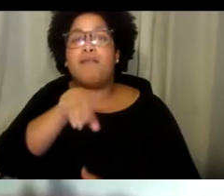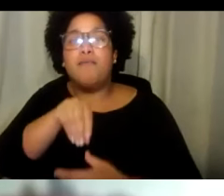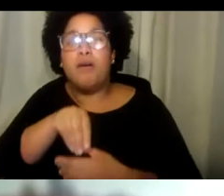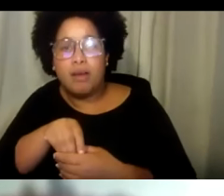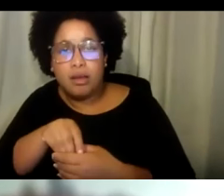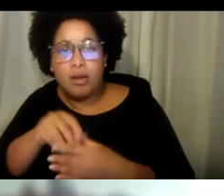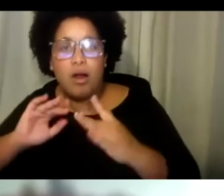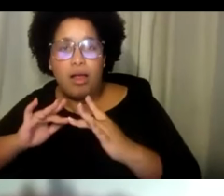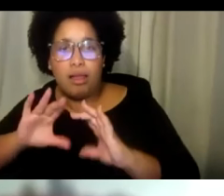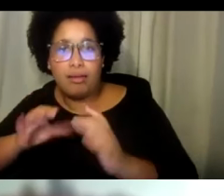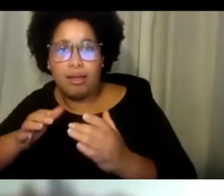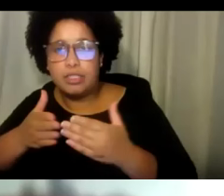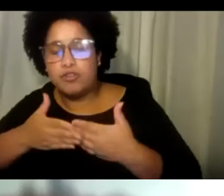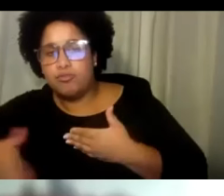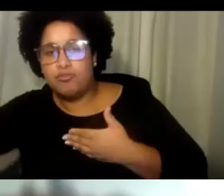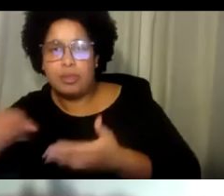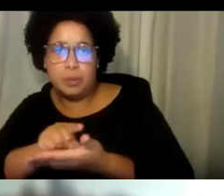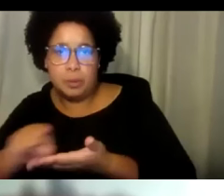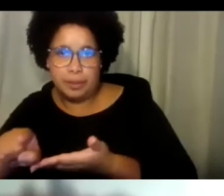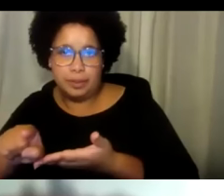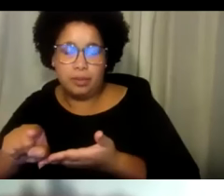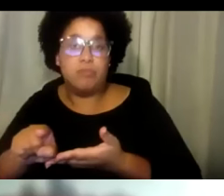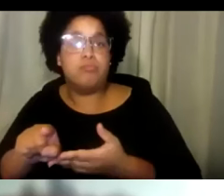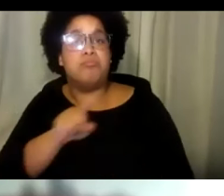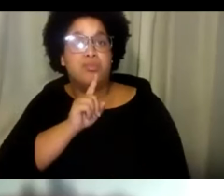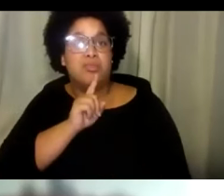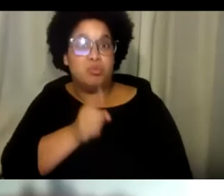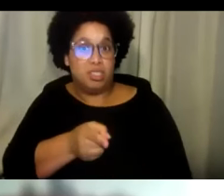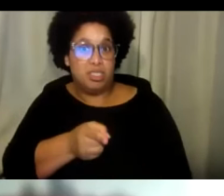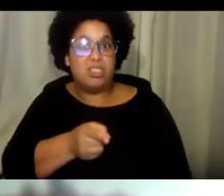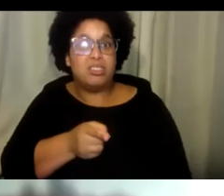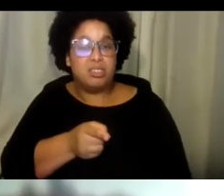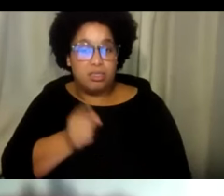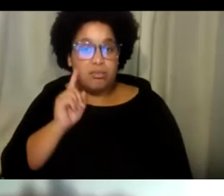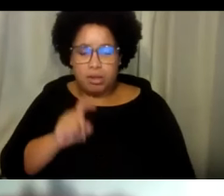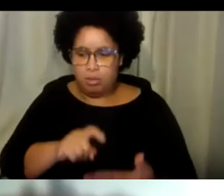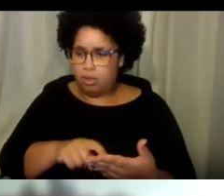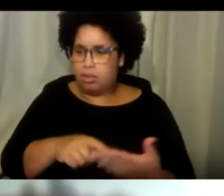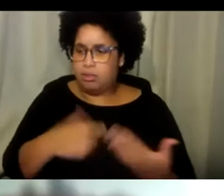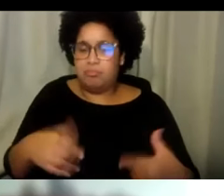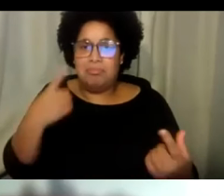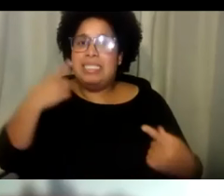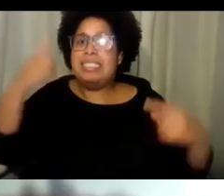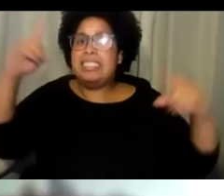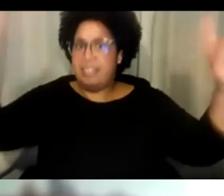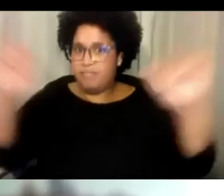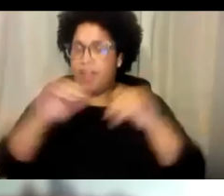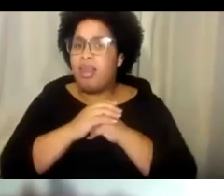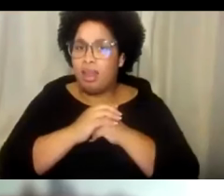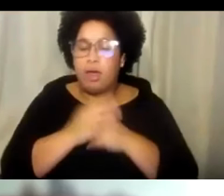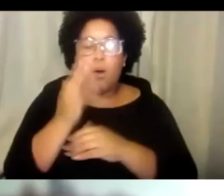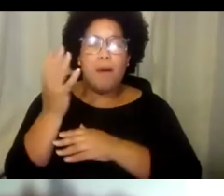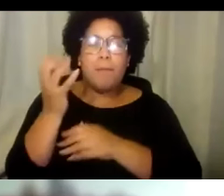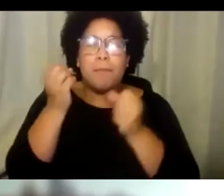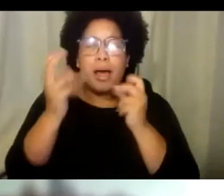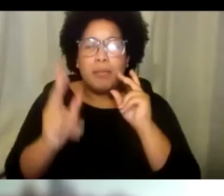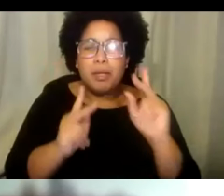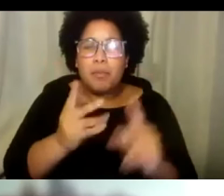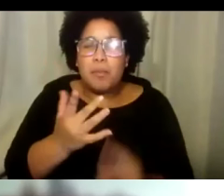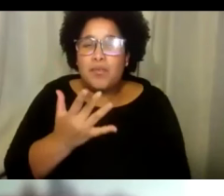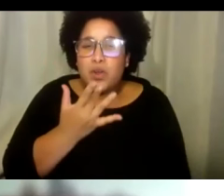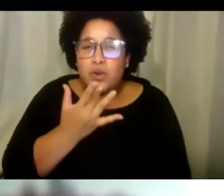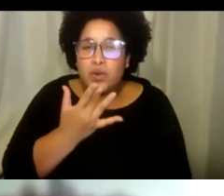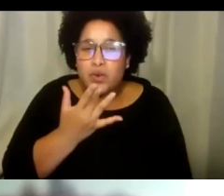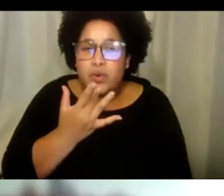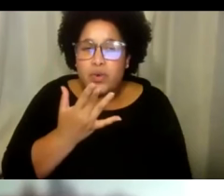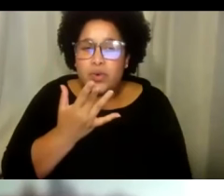online classes the rest of the week. And it's actually been incredibly successful because a lot of people actually